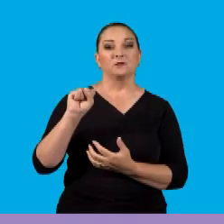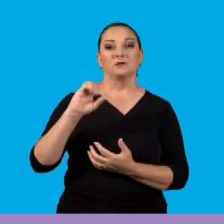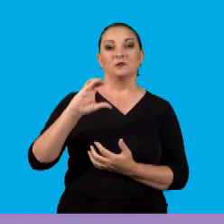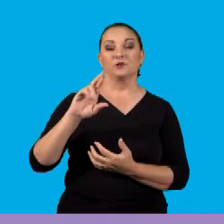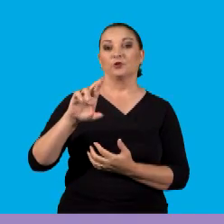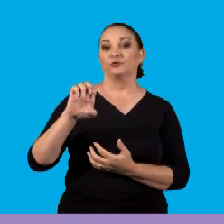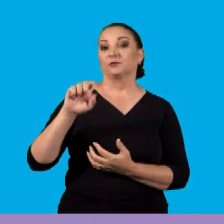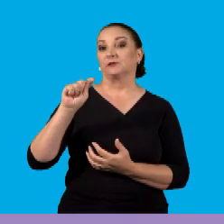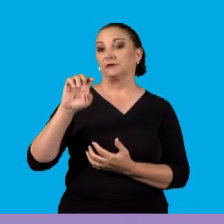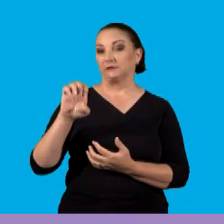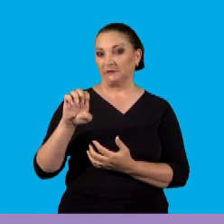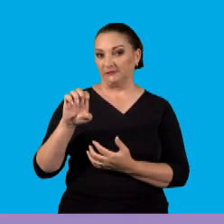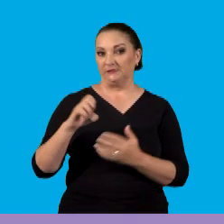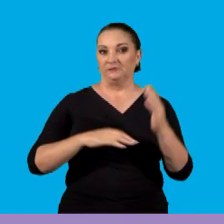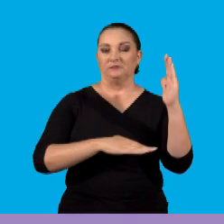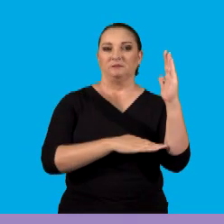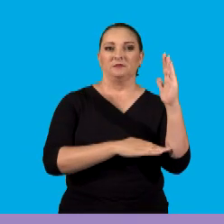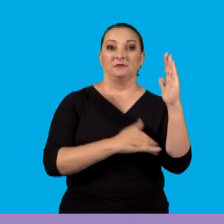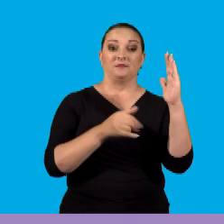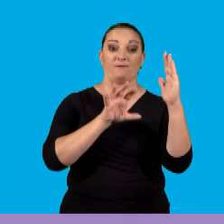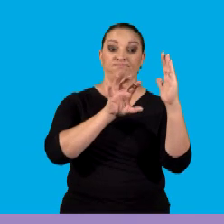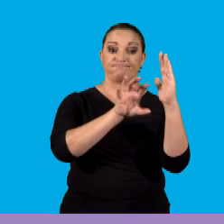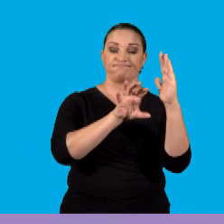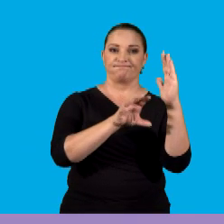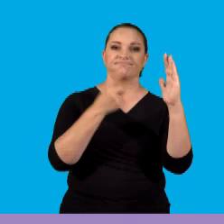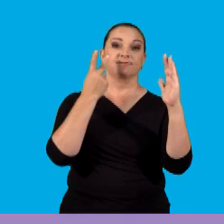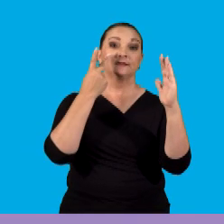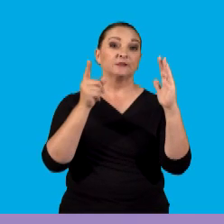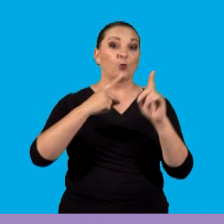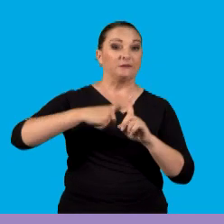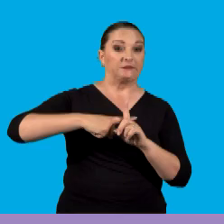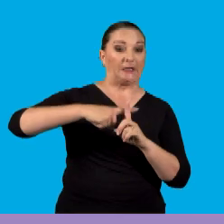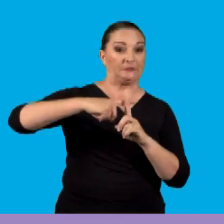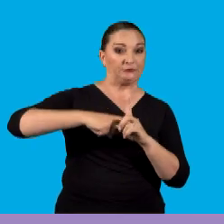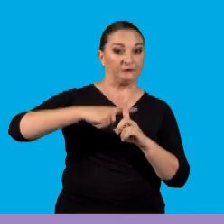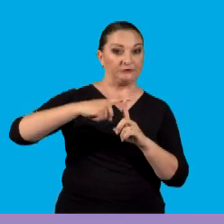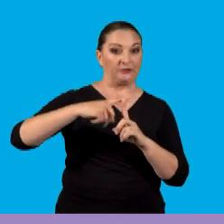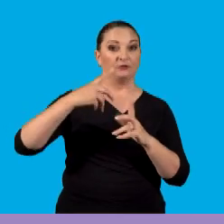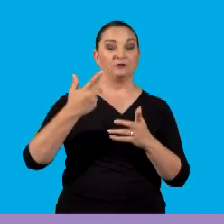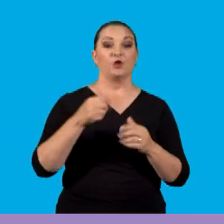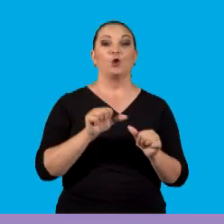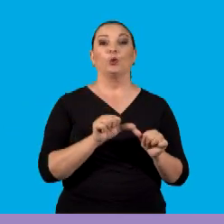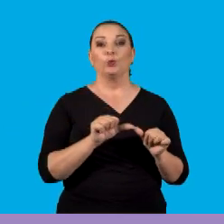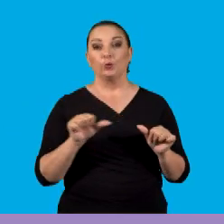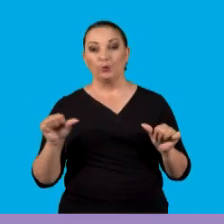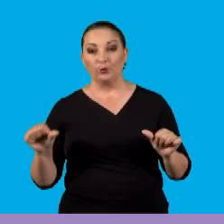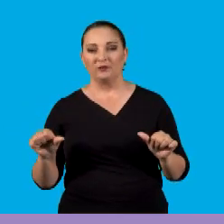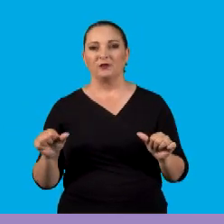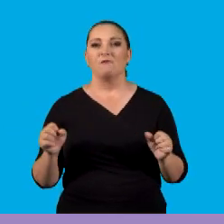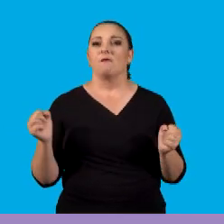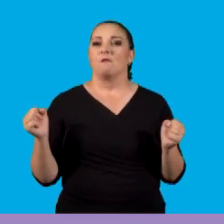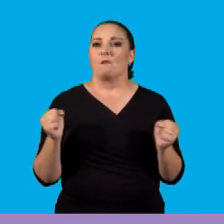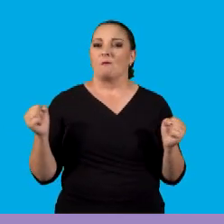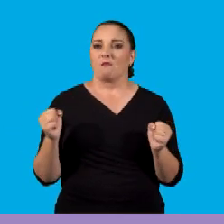data. It says there that the graph is a representation of the temperature during a week where there